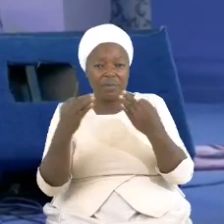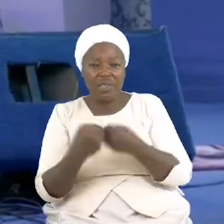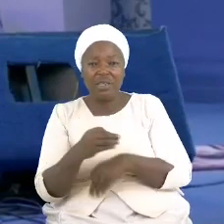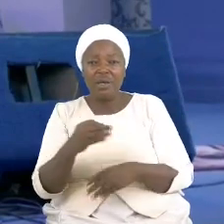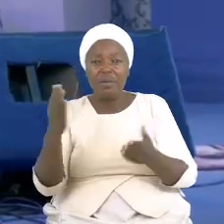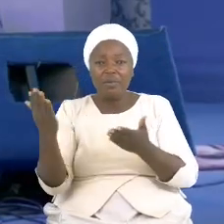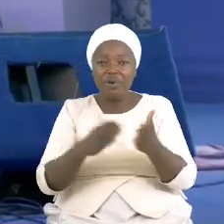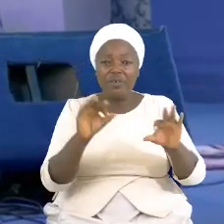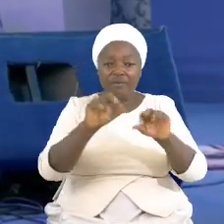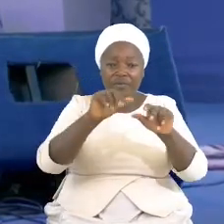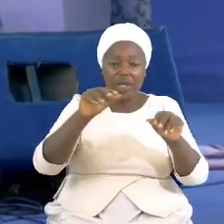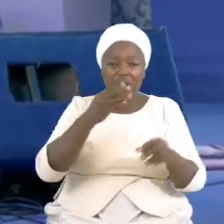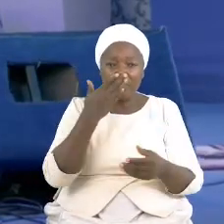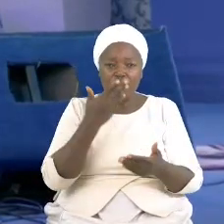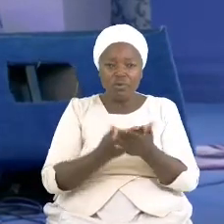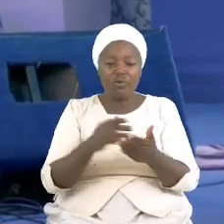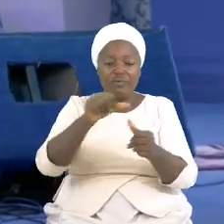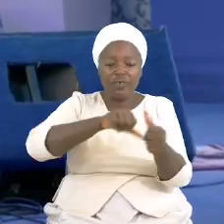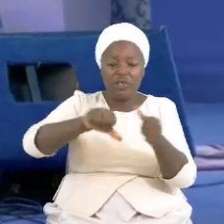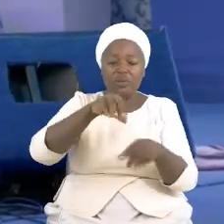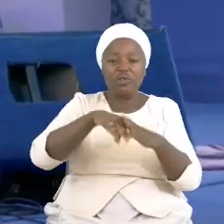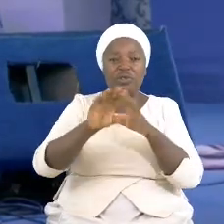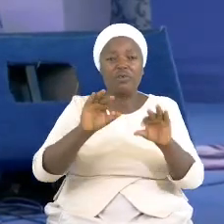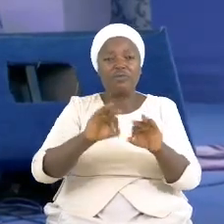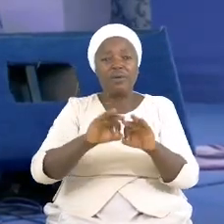are people, they major on